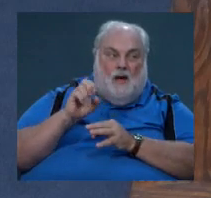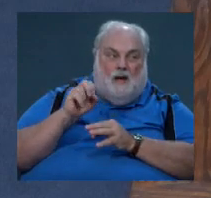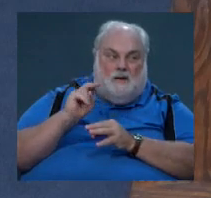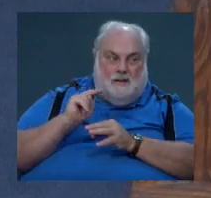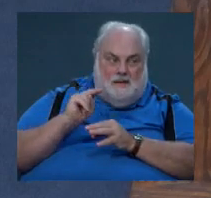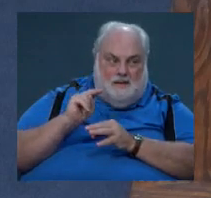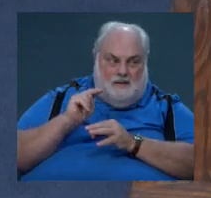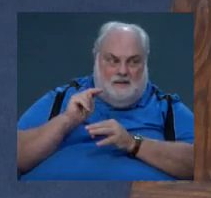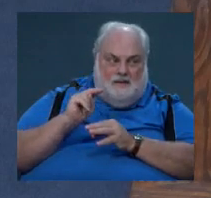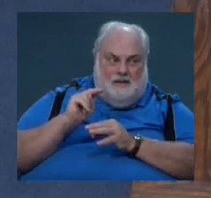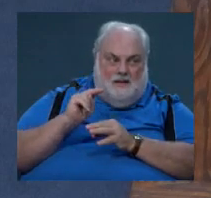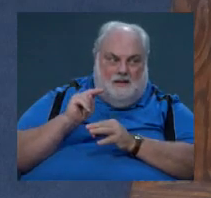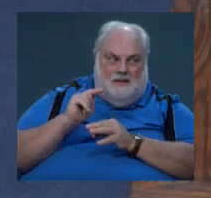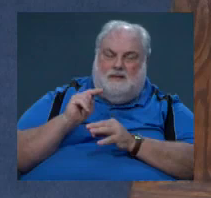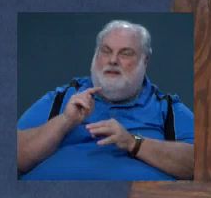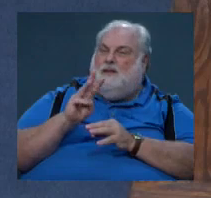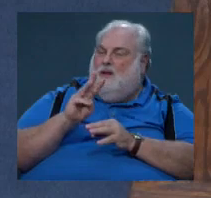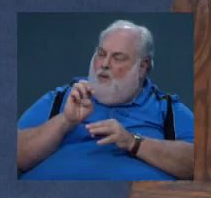Weldon,